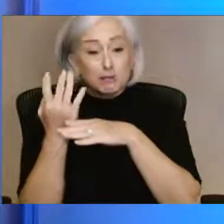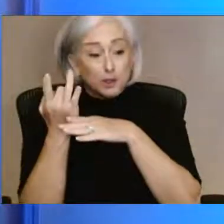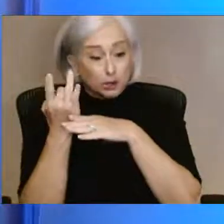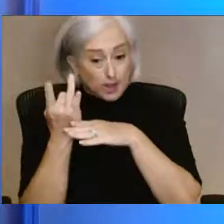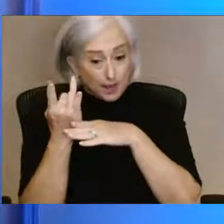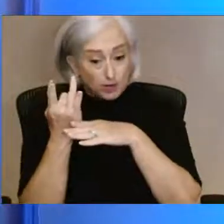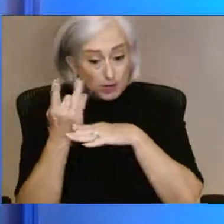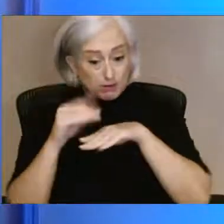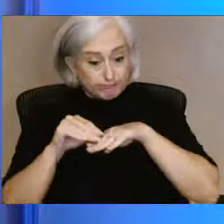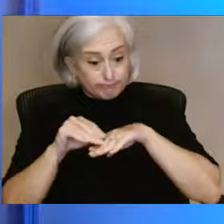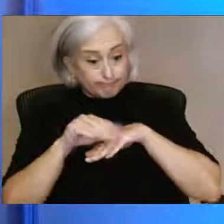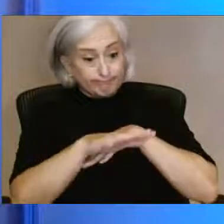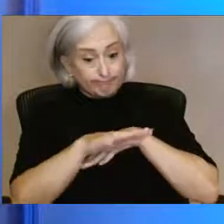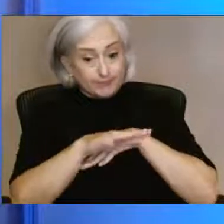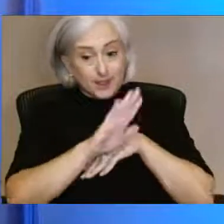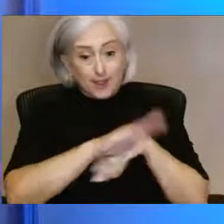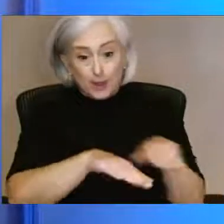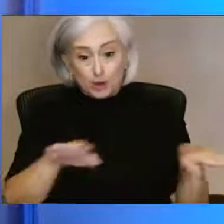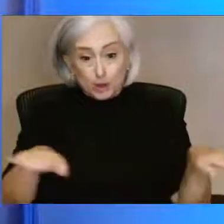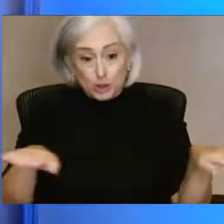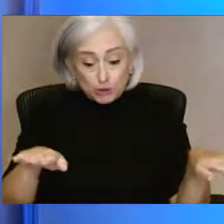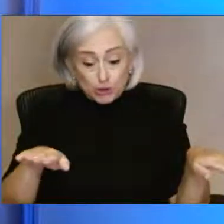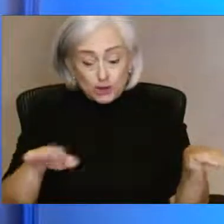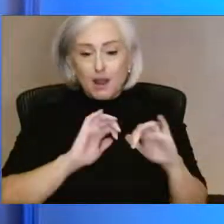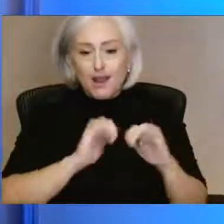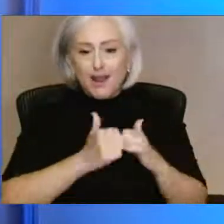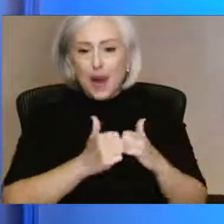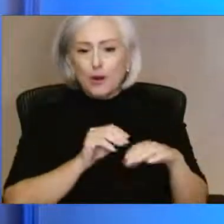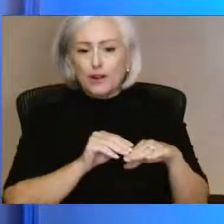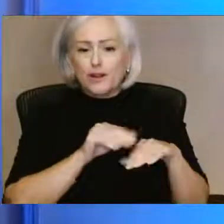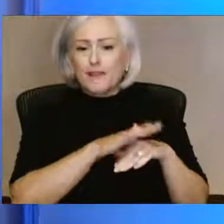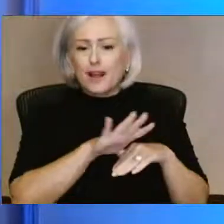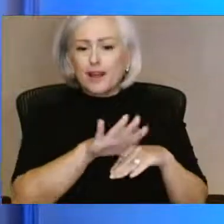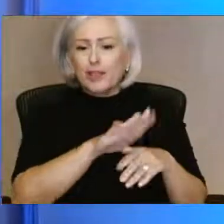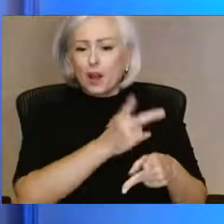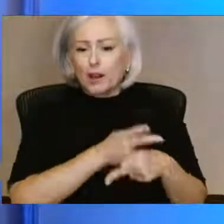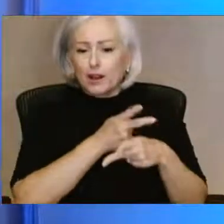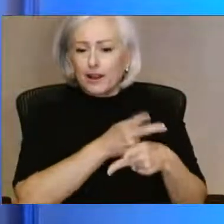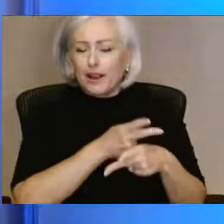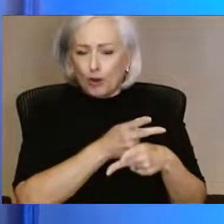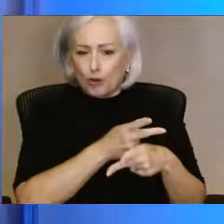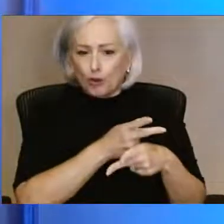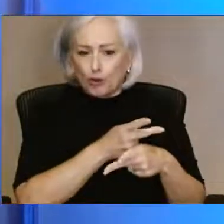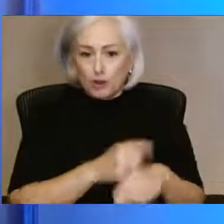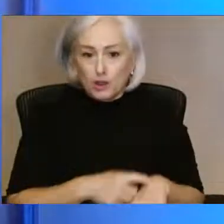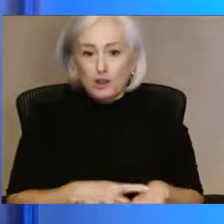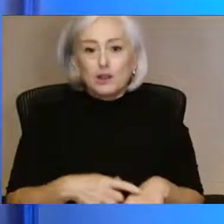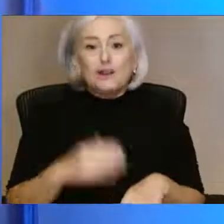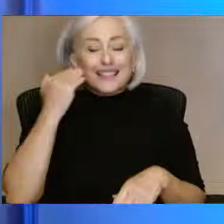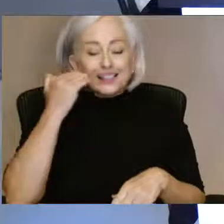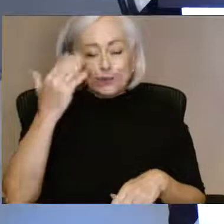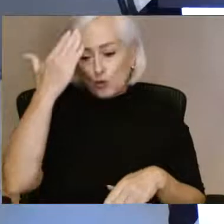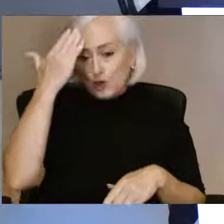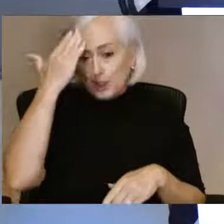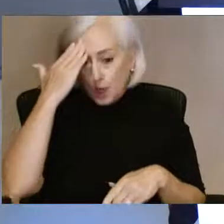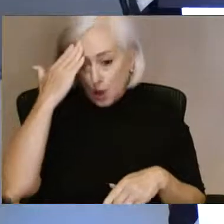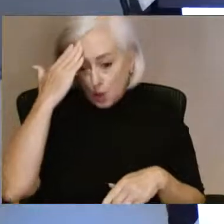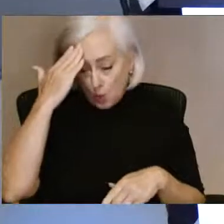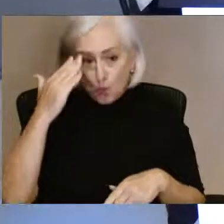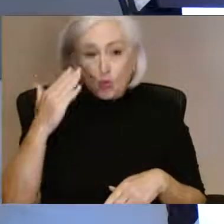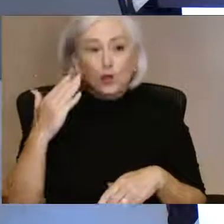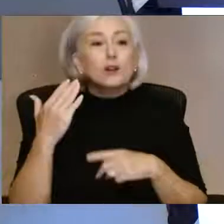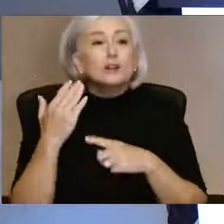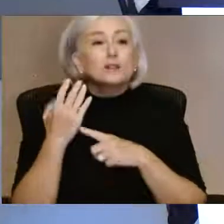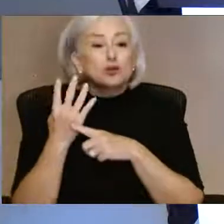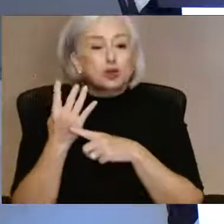I think it really can make a big difference if we know what the genetic cause is of a cancer. Mm-hmm. So